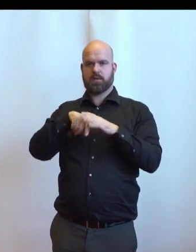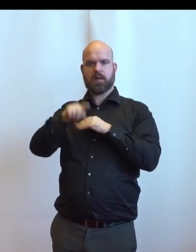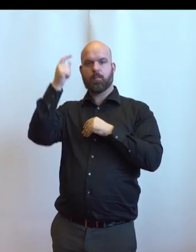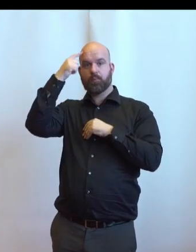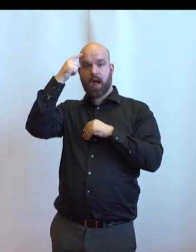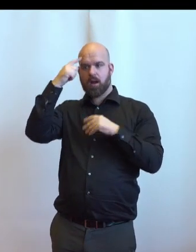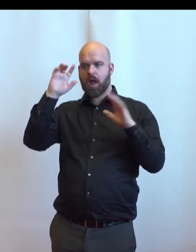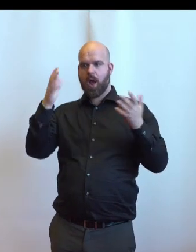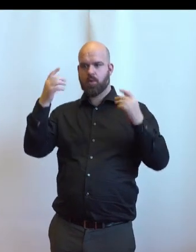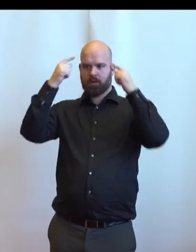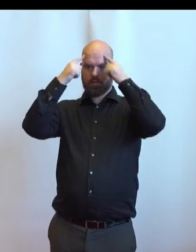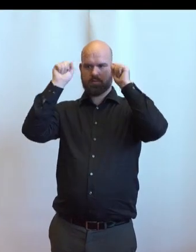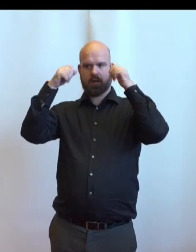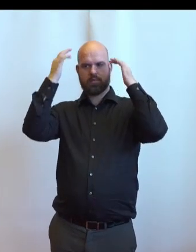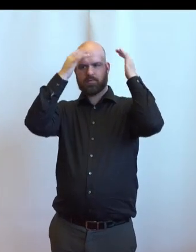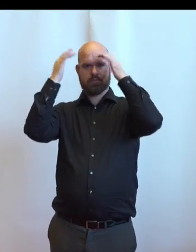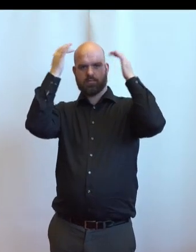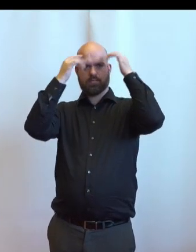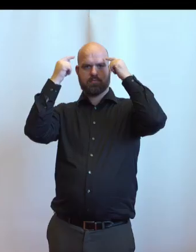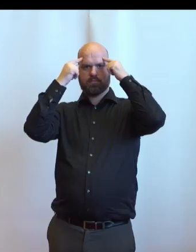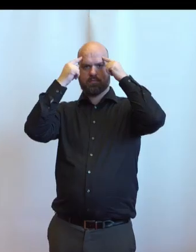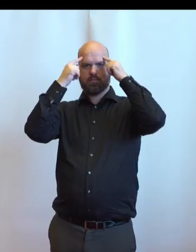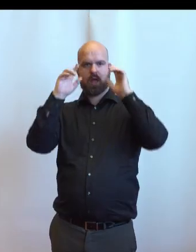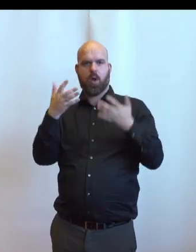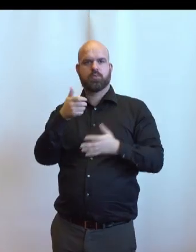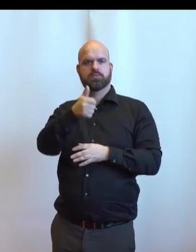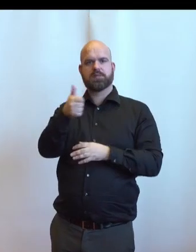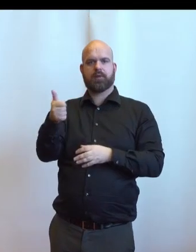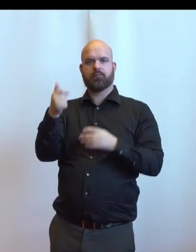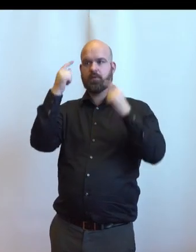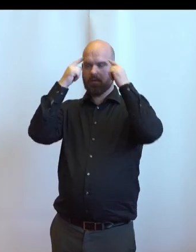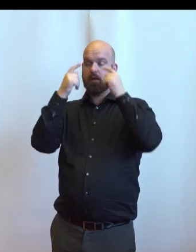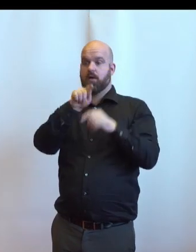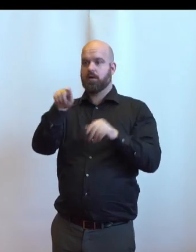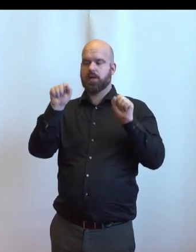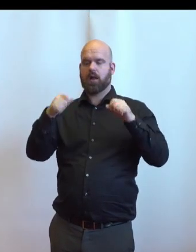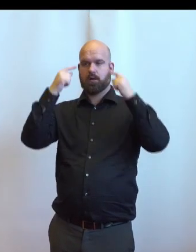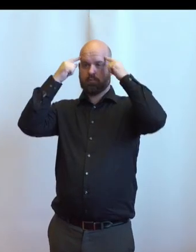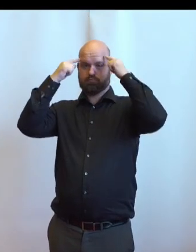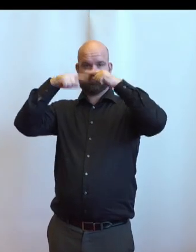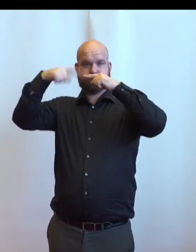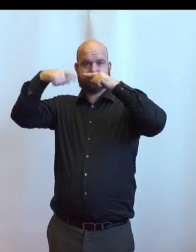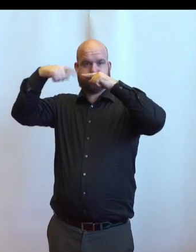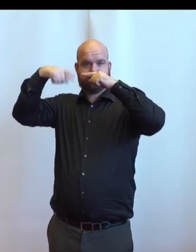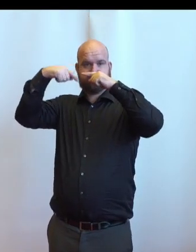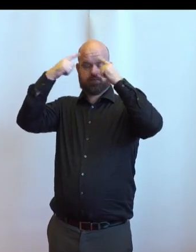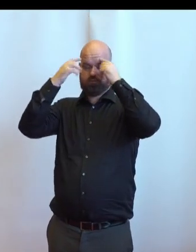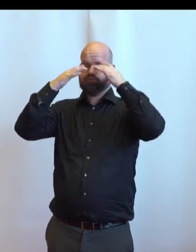the overstimulation and then actually see how that is affecting you emotionally and physically as well. So